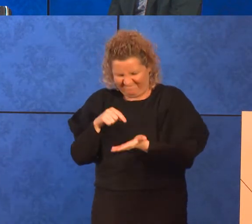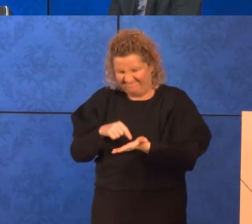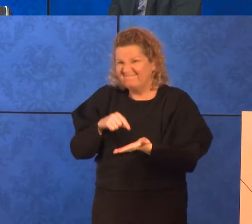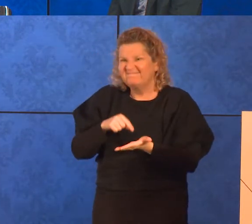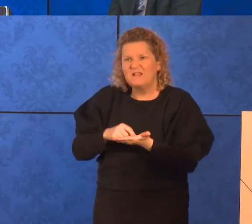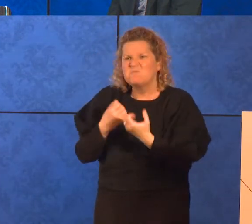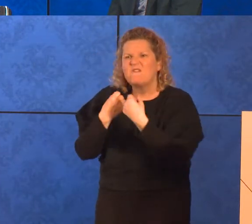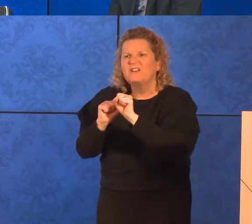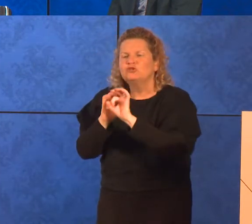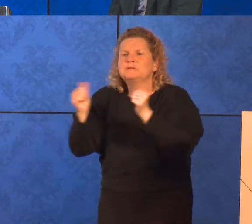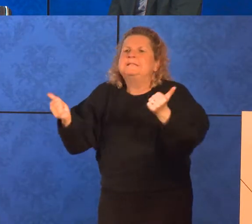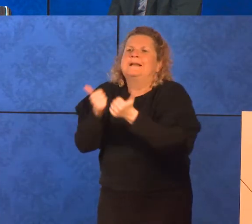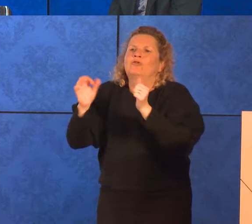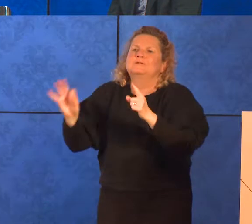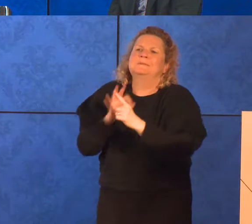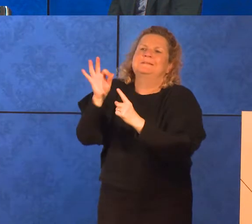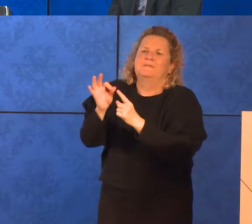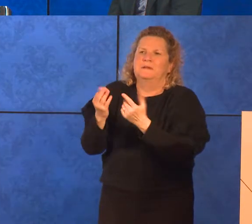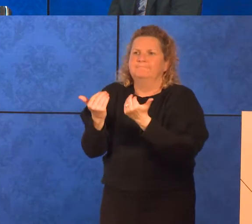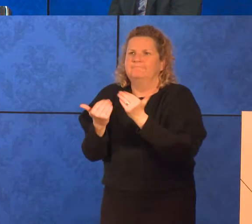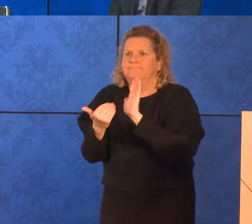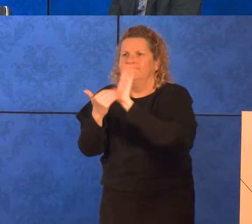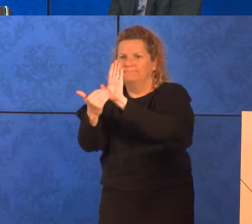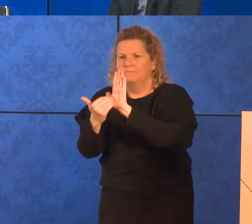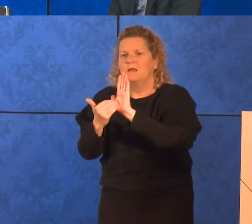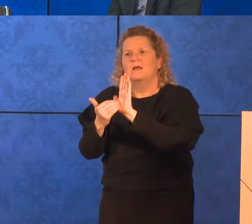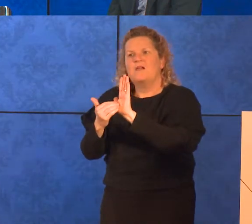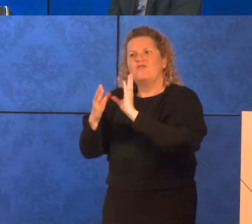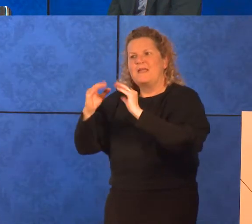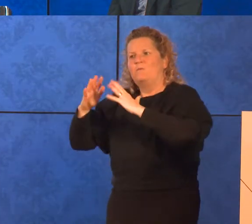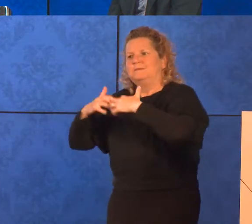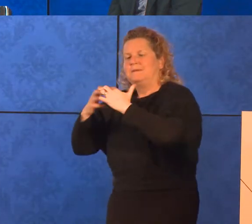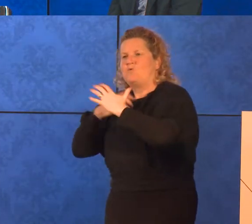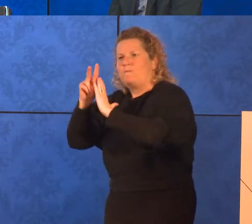to happen. So that sort of then established more guidelines and policies